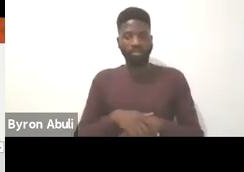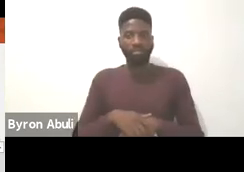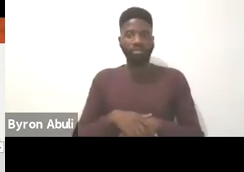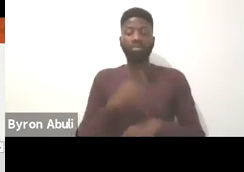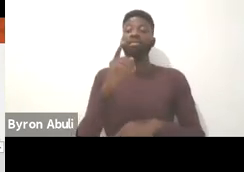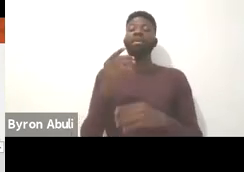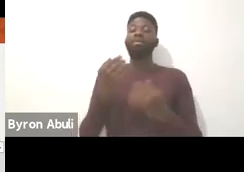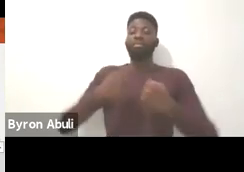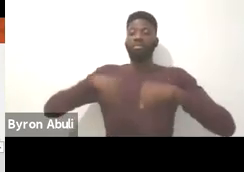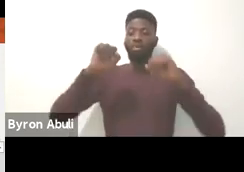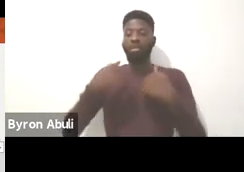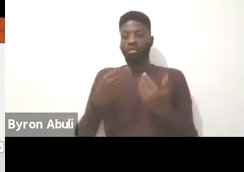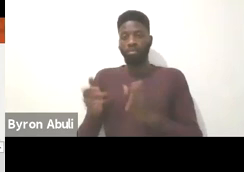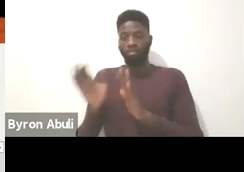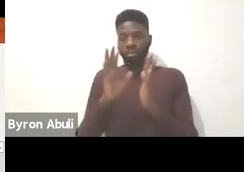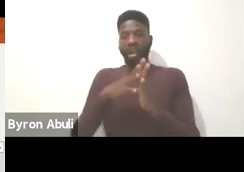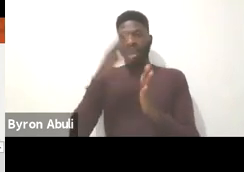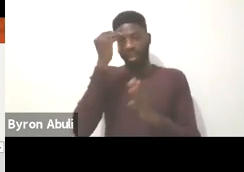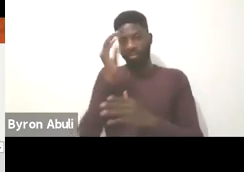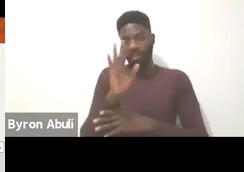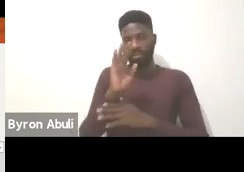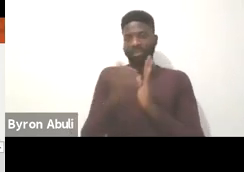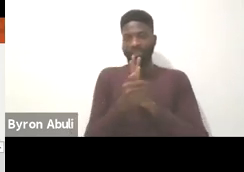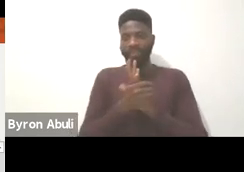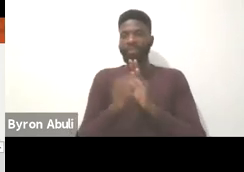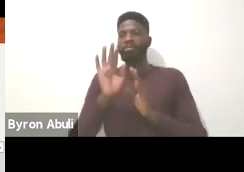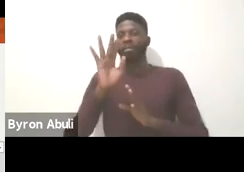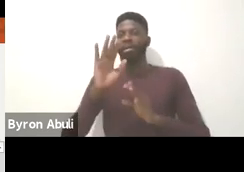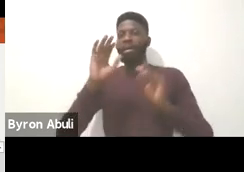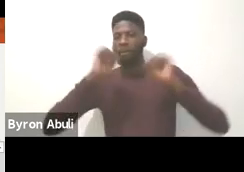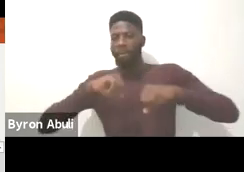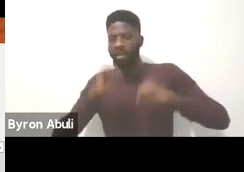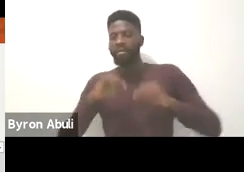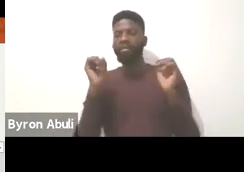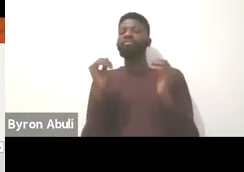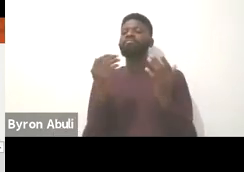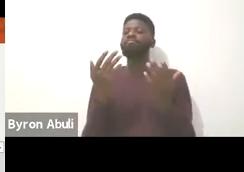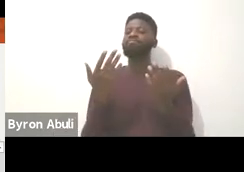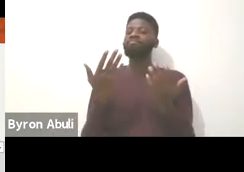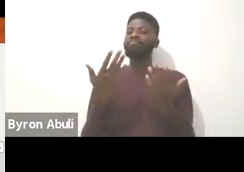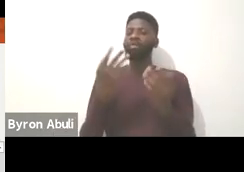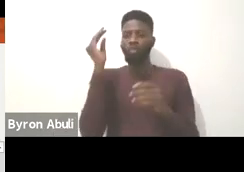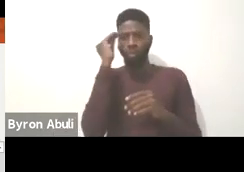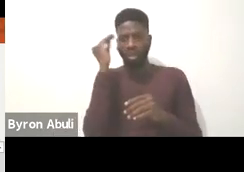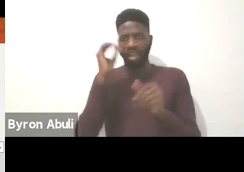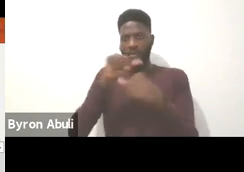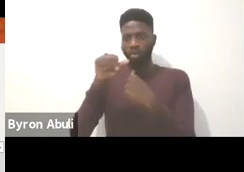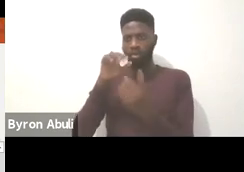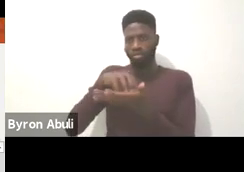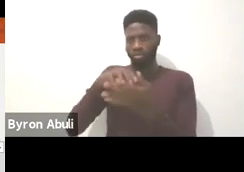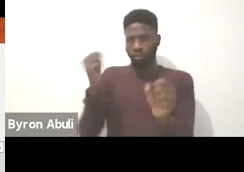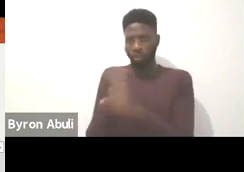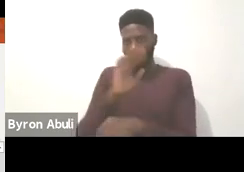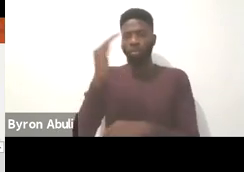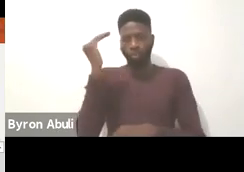to learn about your skills, your abilities, and the knowledge you have for this job. Have you learned enough? Do you know